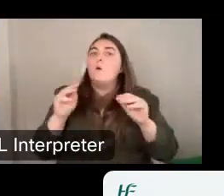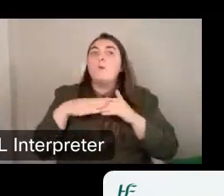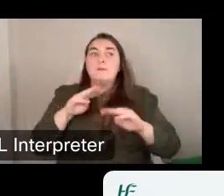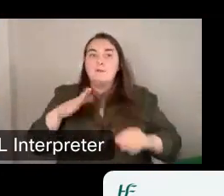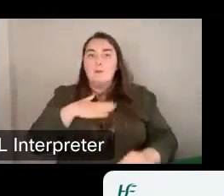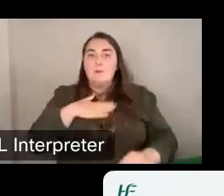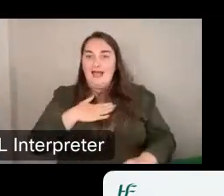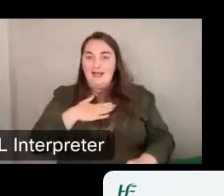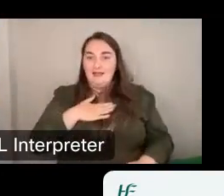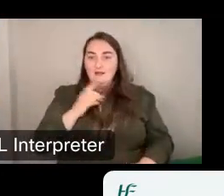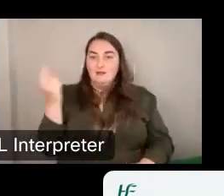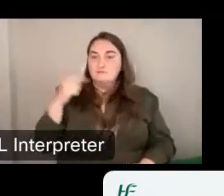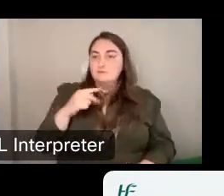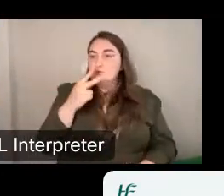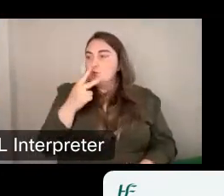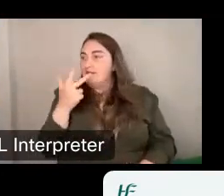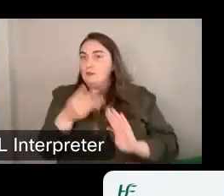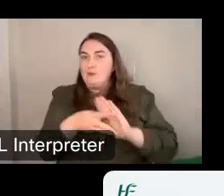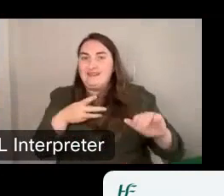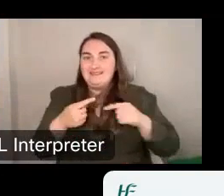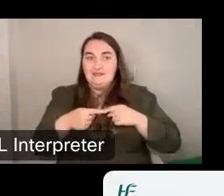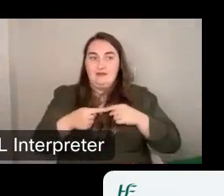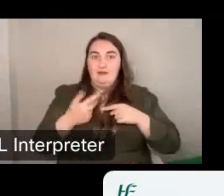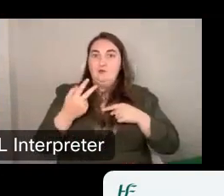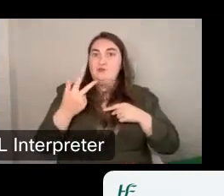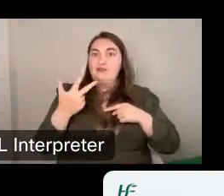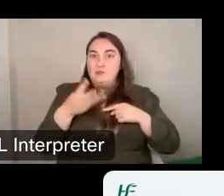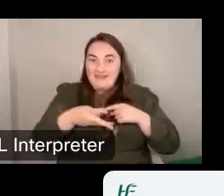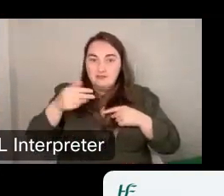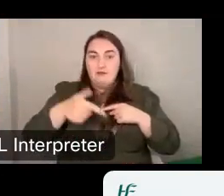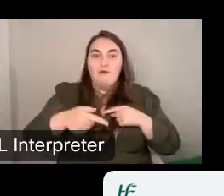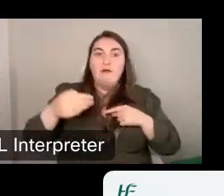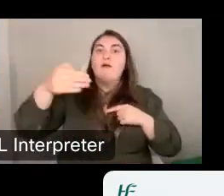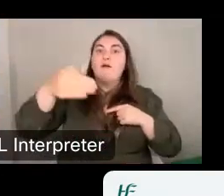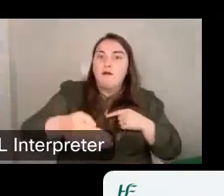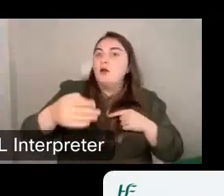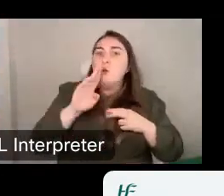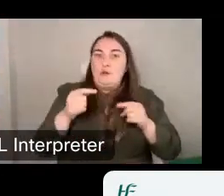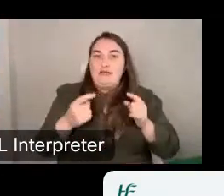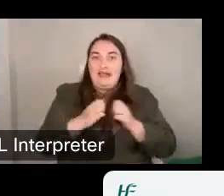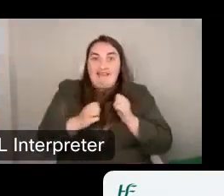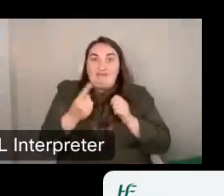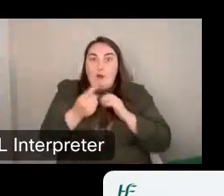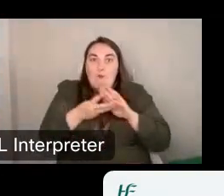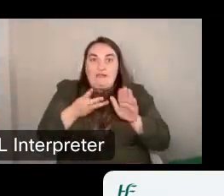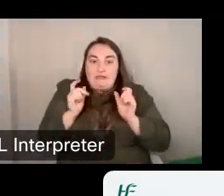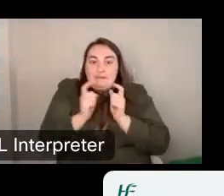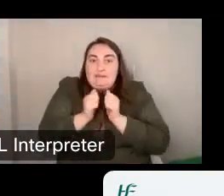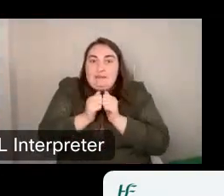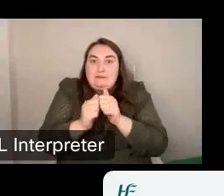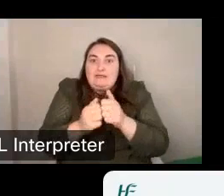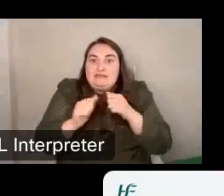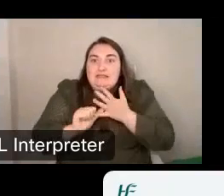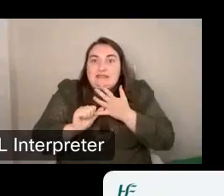might only come every 2 or 3 weeks. So you can spread that out, and in very complex cases, for example, where there is a